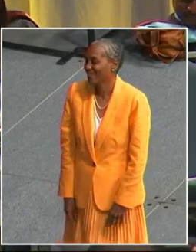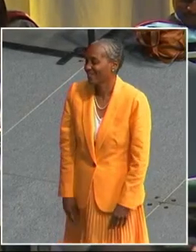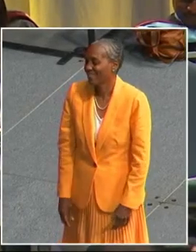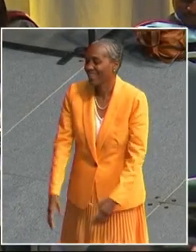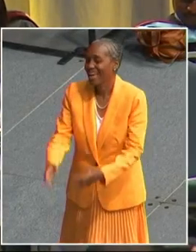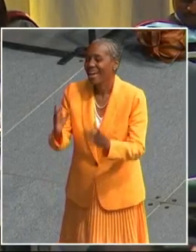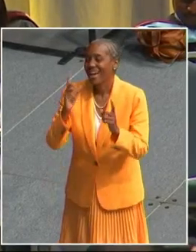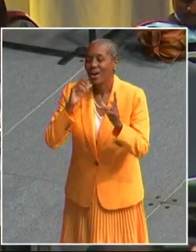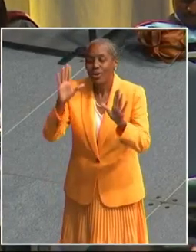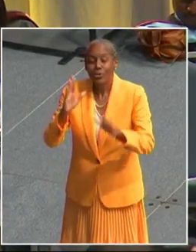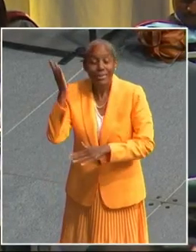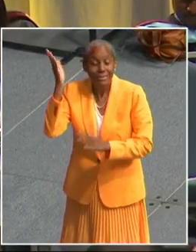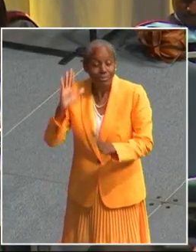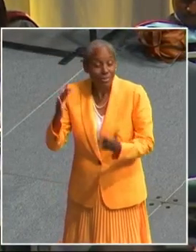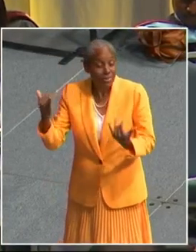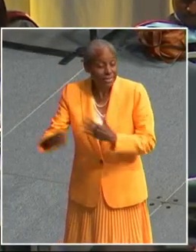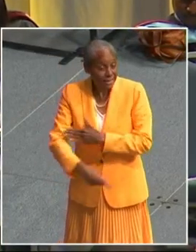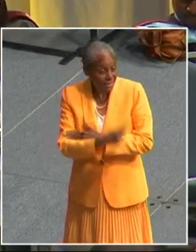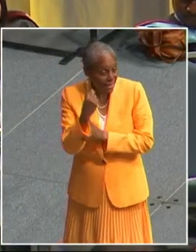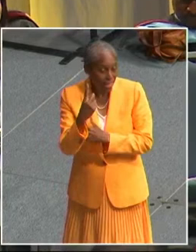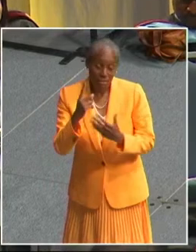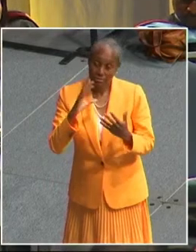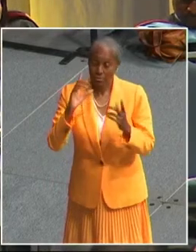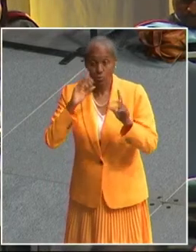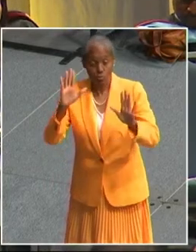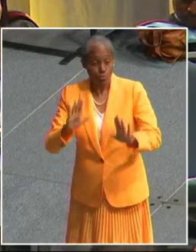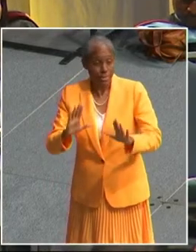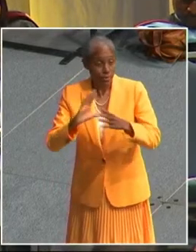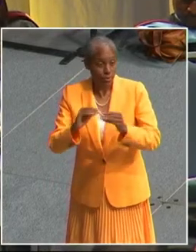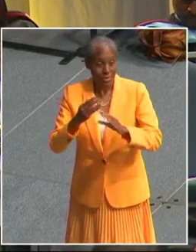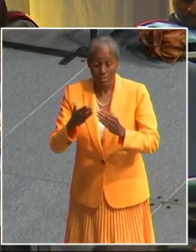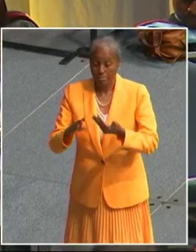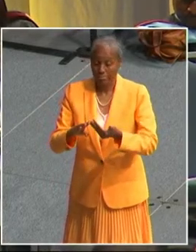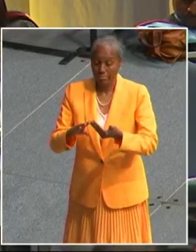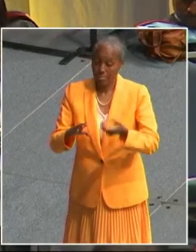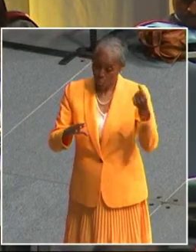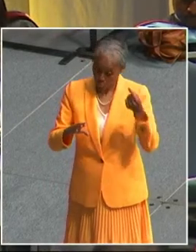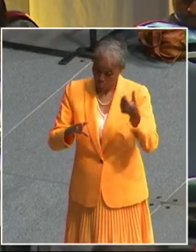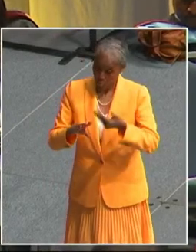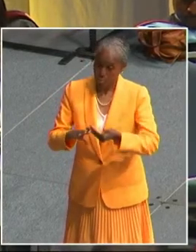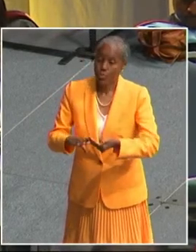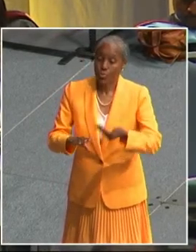Well, we have a great speaker for you today, speaking of those great stories. But before we get to that,